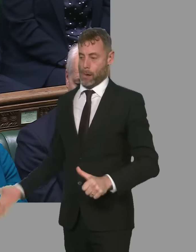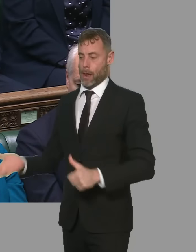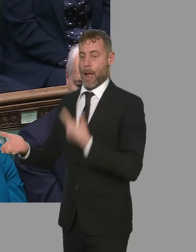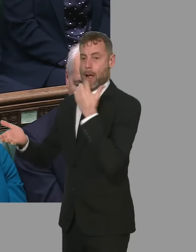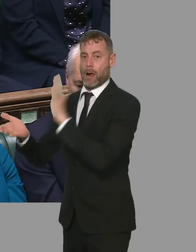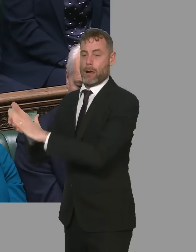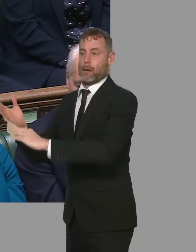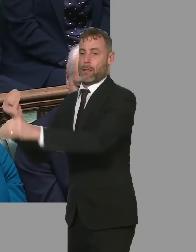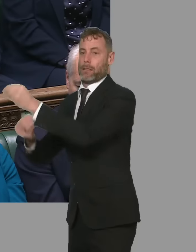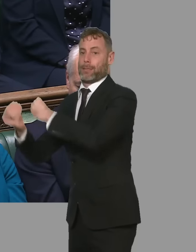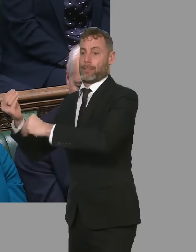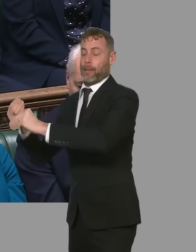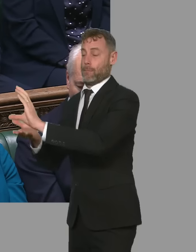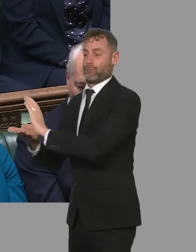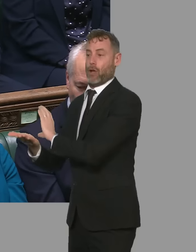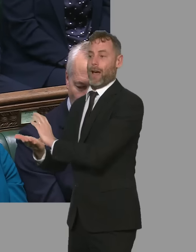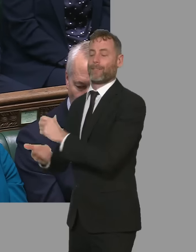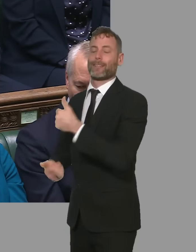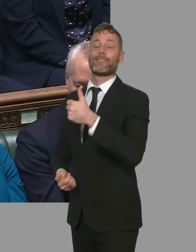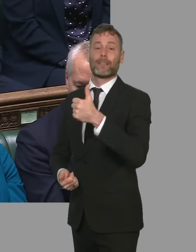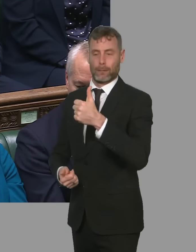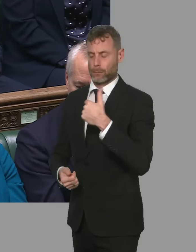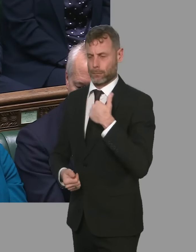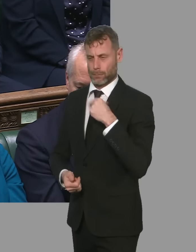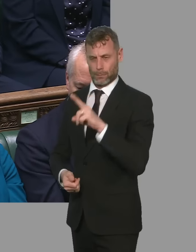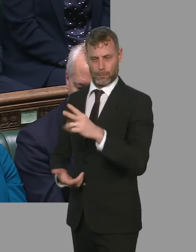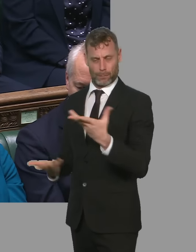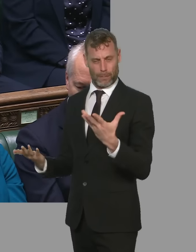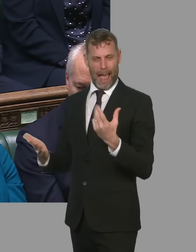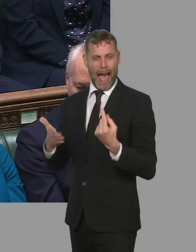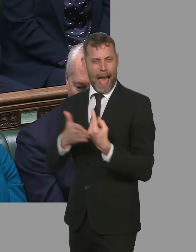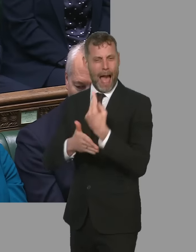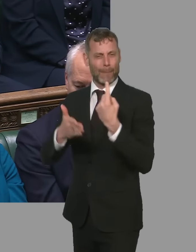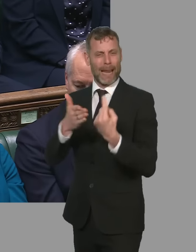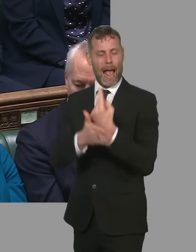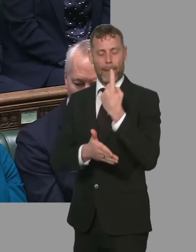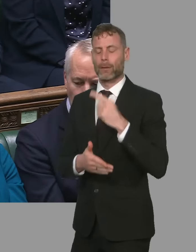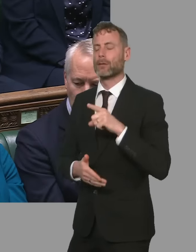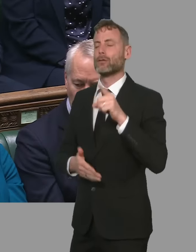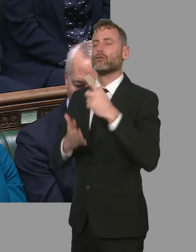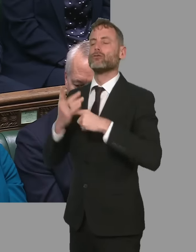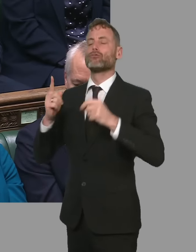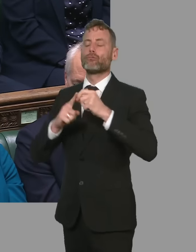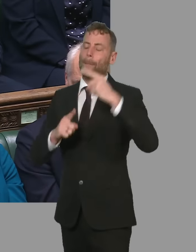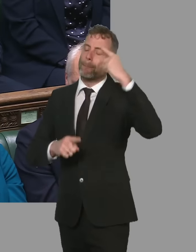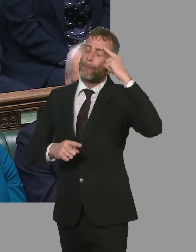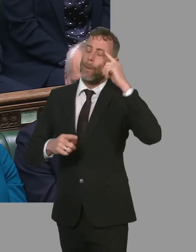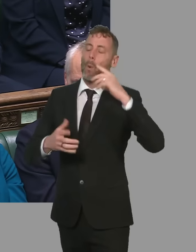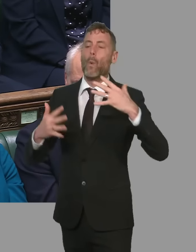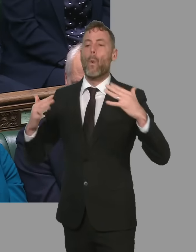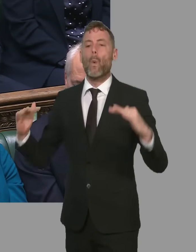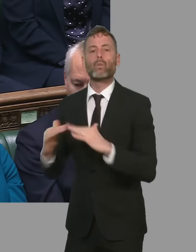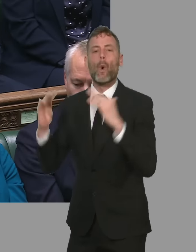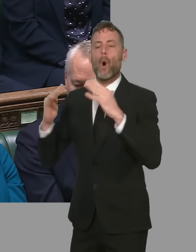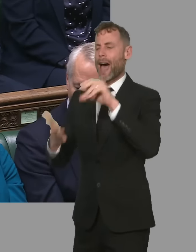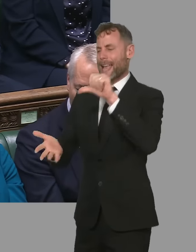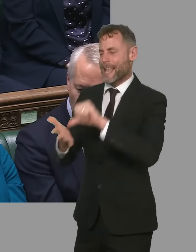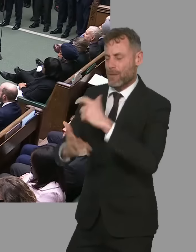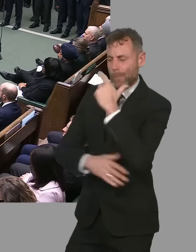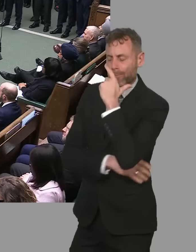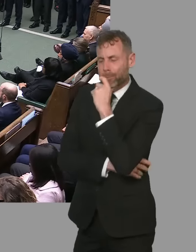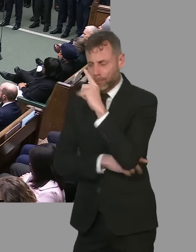that Trump is making his war decisions based on what enriches himself and his friends rather than what makes peace in the Middle